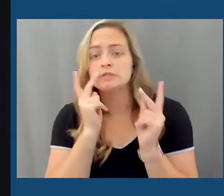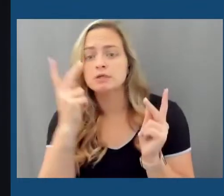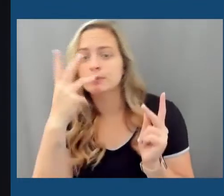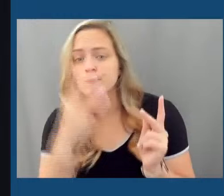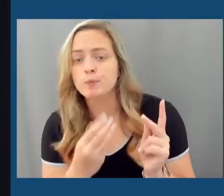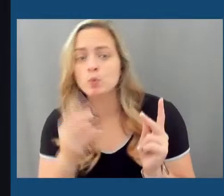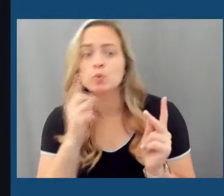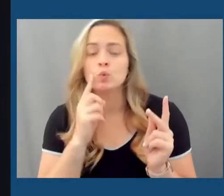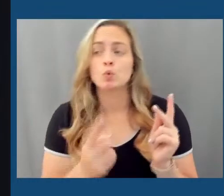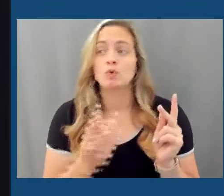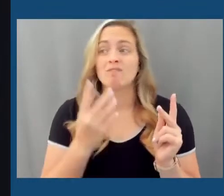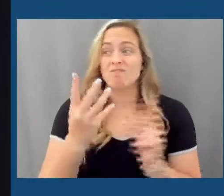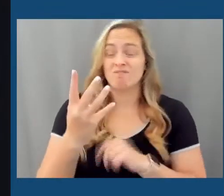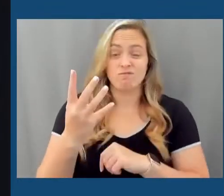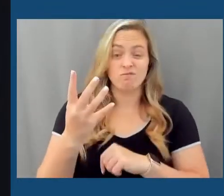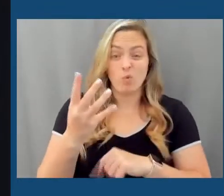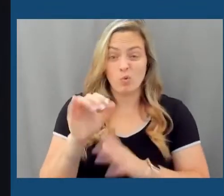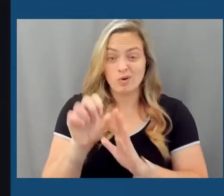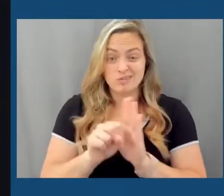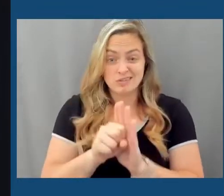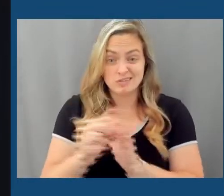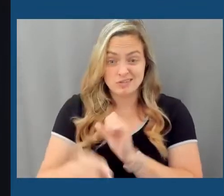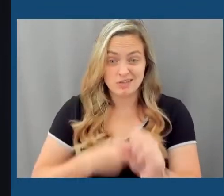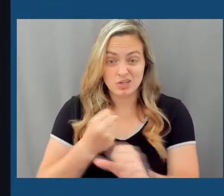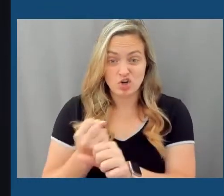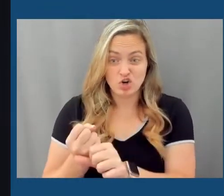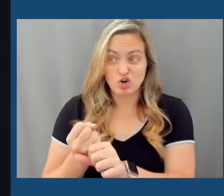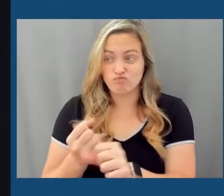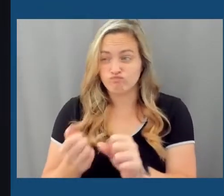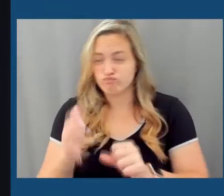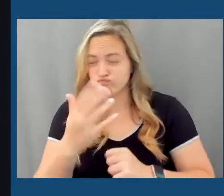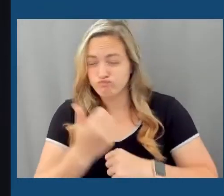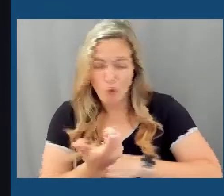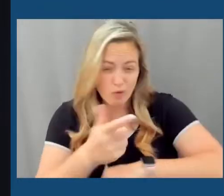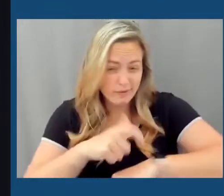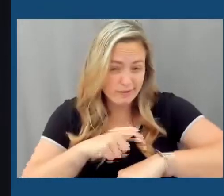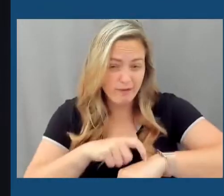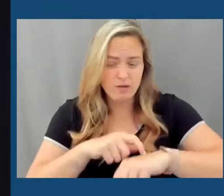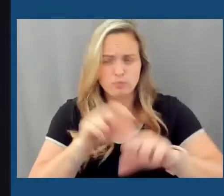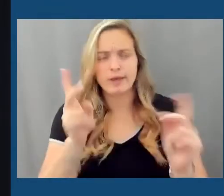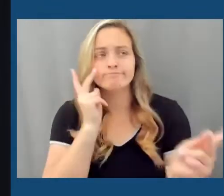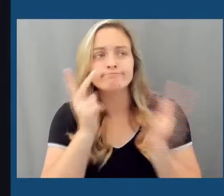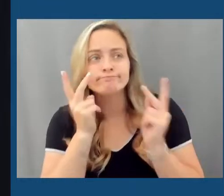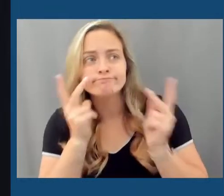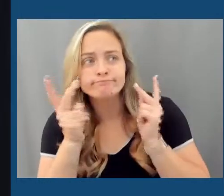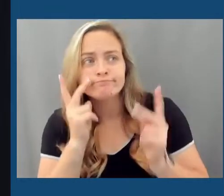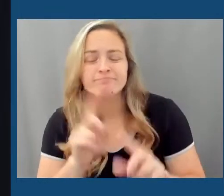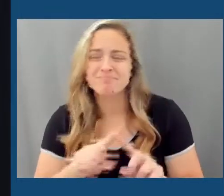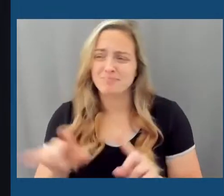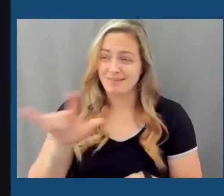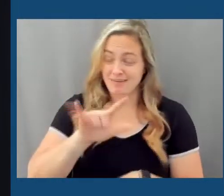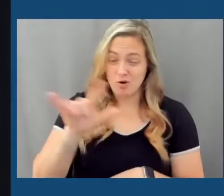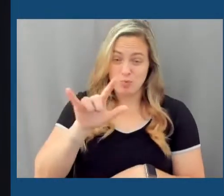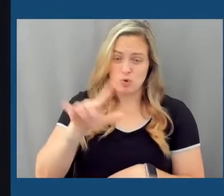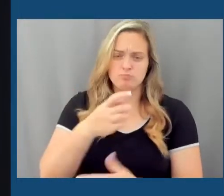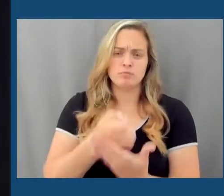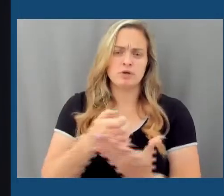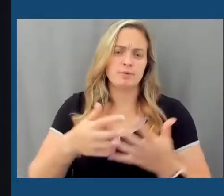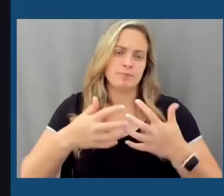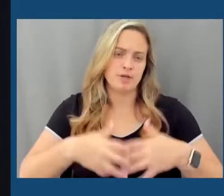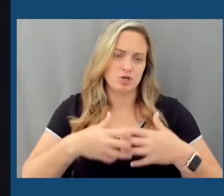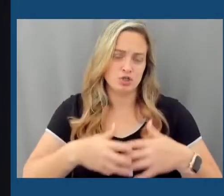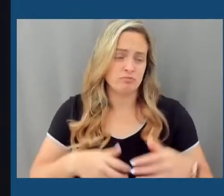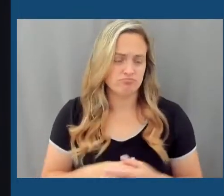4 seasons of the year. But airports are also, again, economic engines. And when I talk about an economic